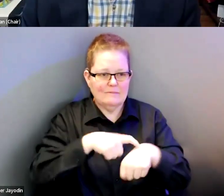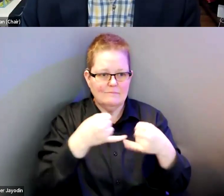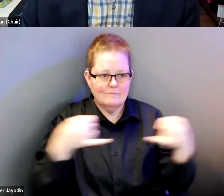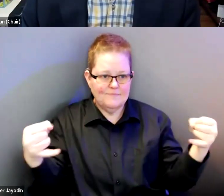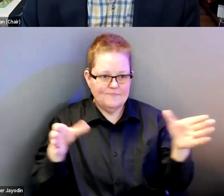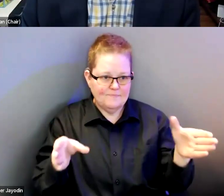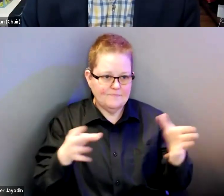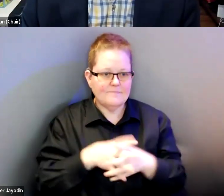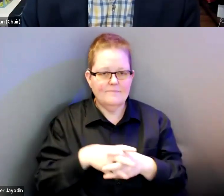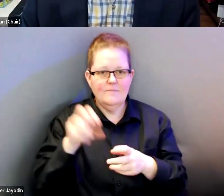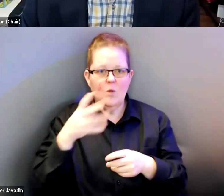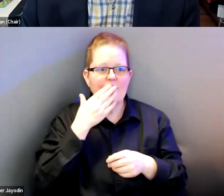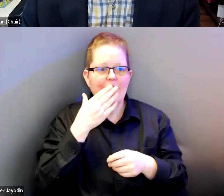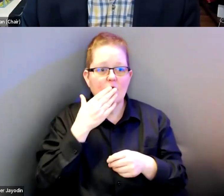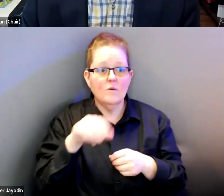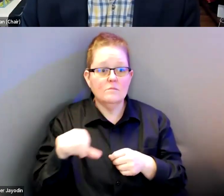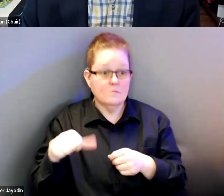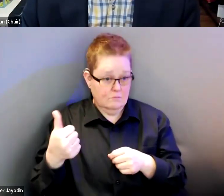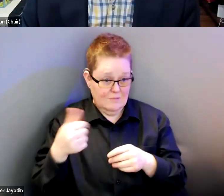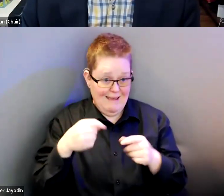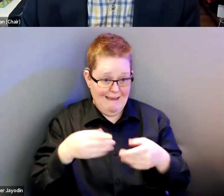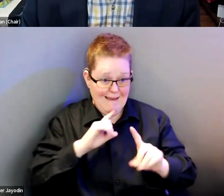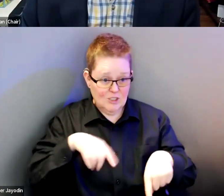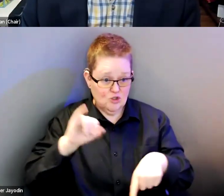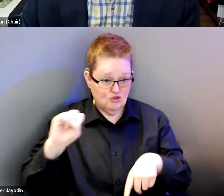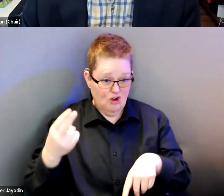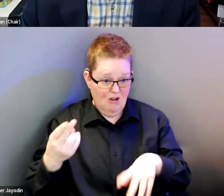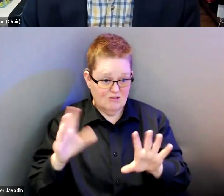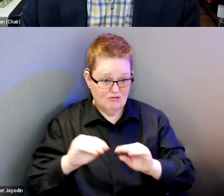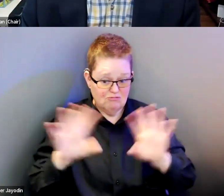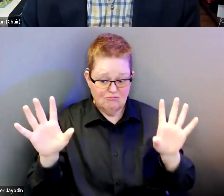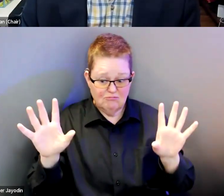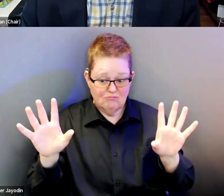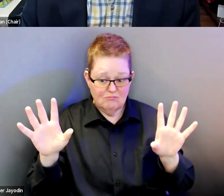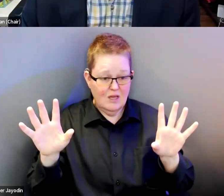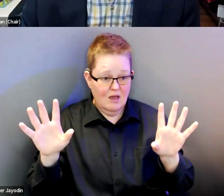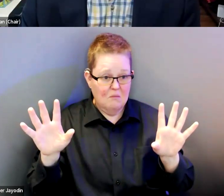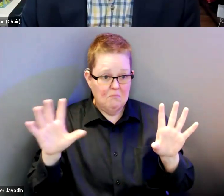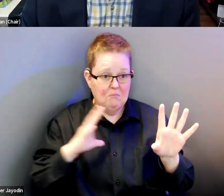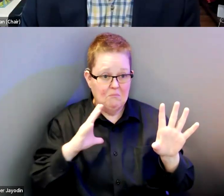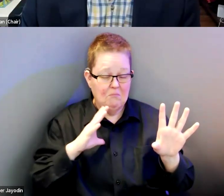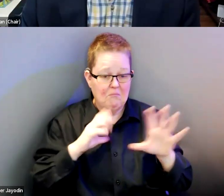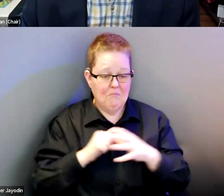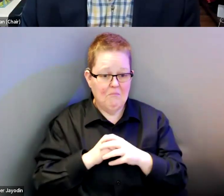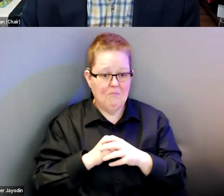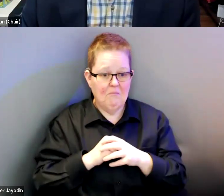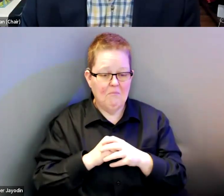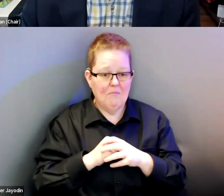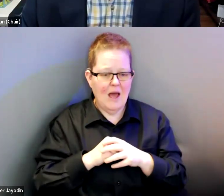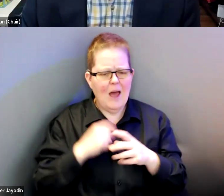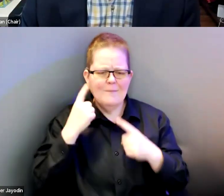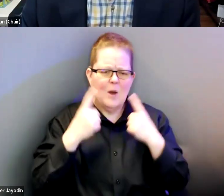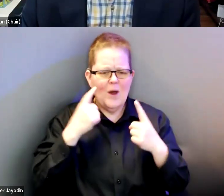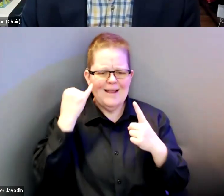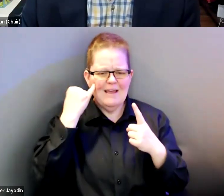Thank you. Was there a follow-up question, Josh, or did I answer your question? Okay. Yeah, so- I just want to reiterate that if I can, like, we had planned